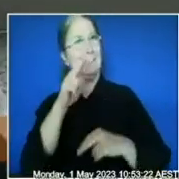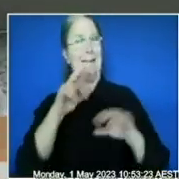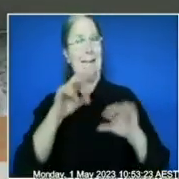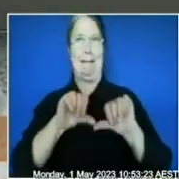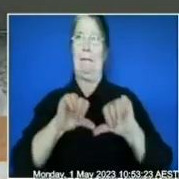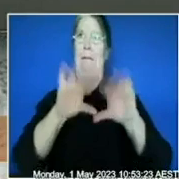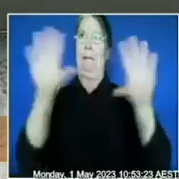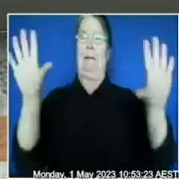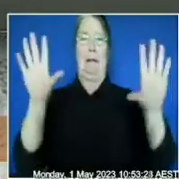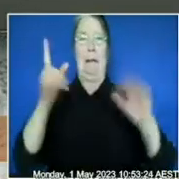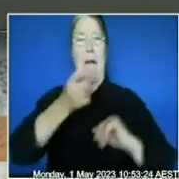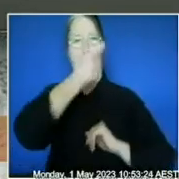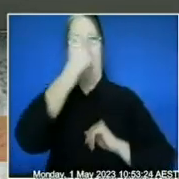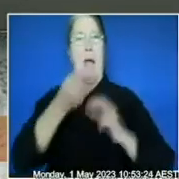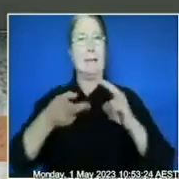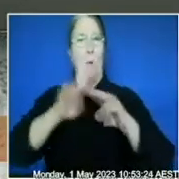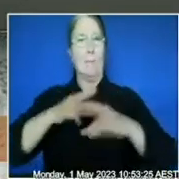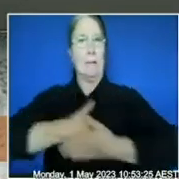expert reference group